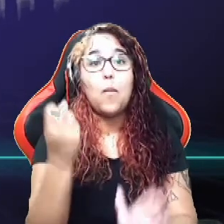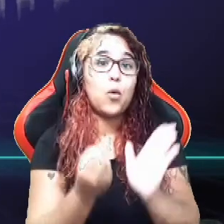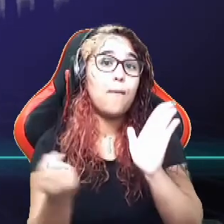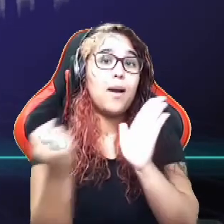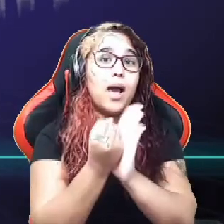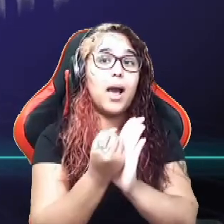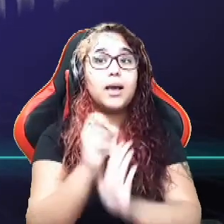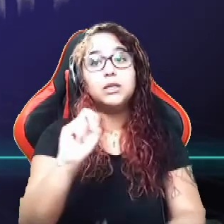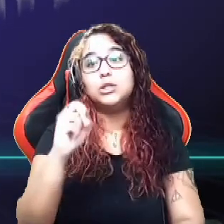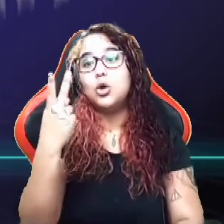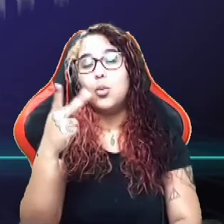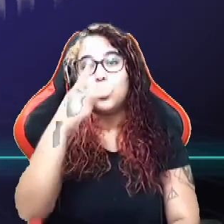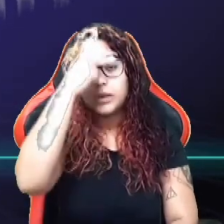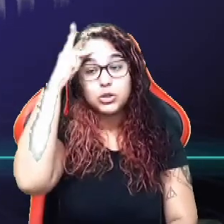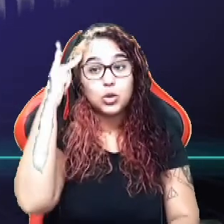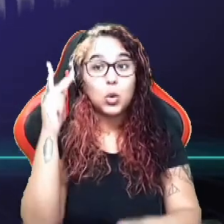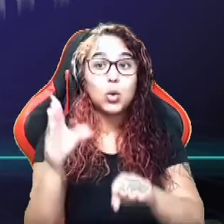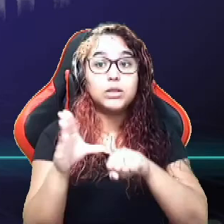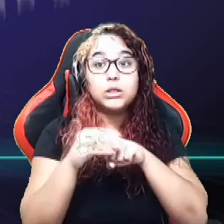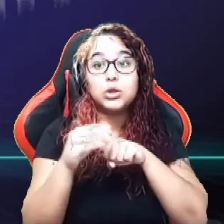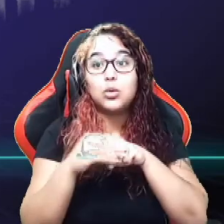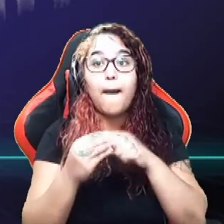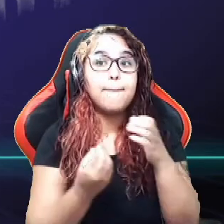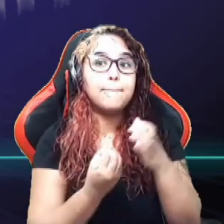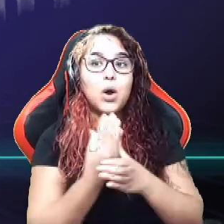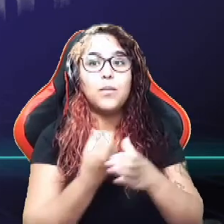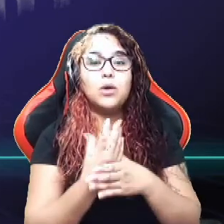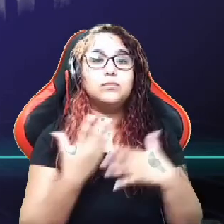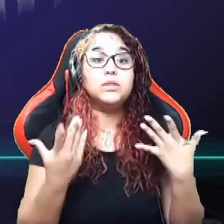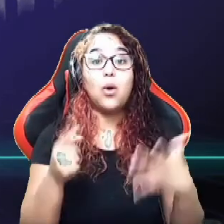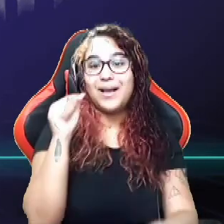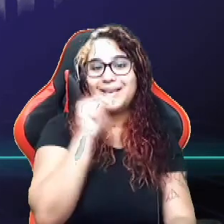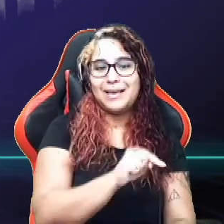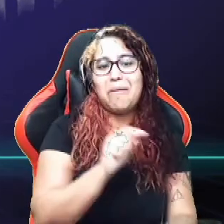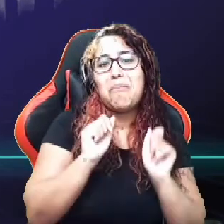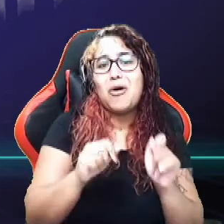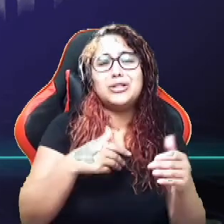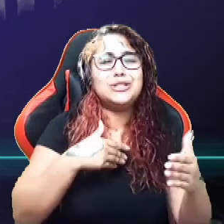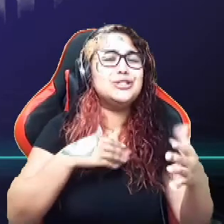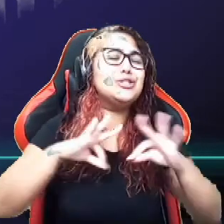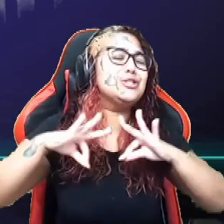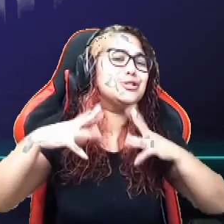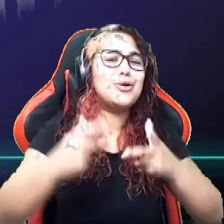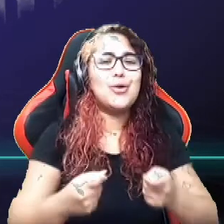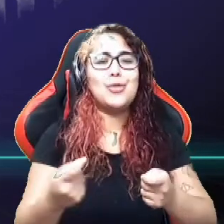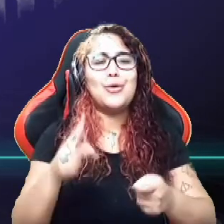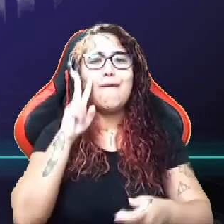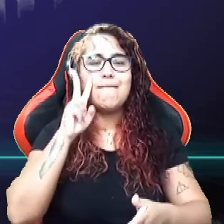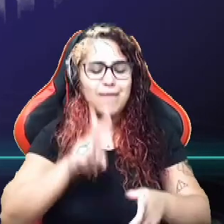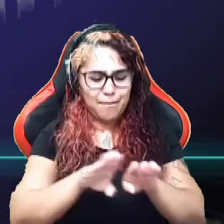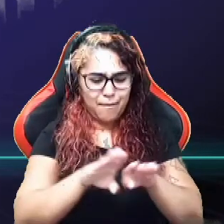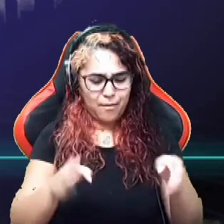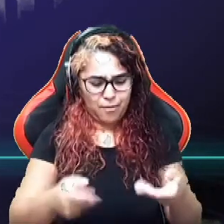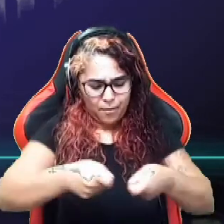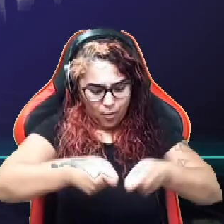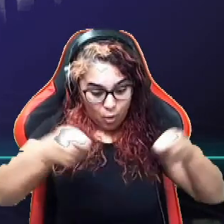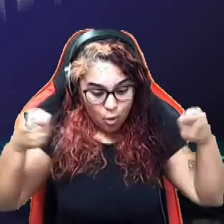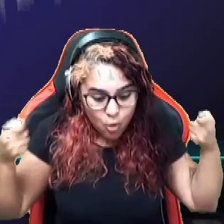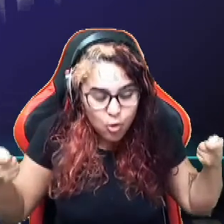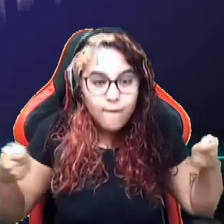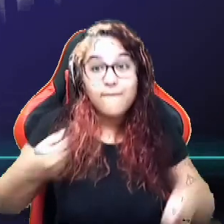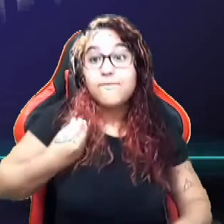it in an innovative way. Or we should have things that are created by content creators. So